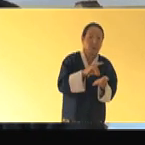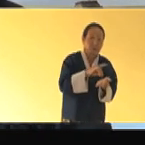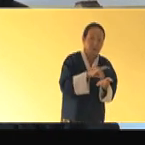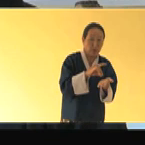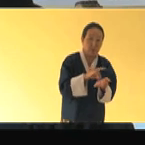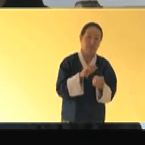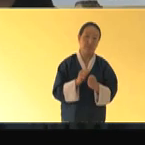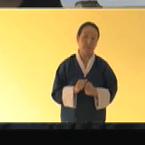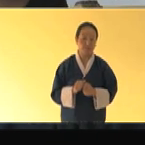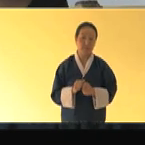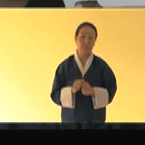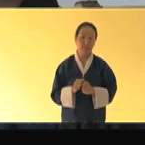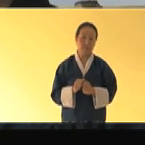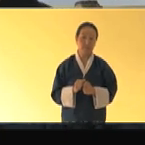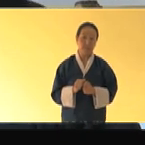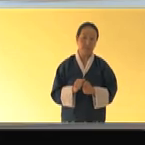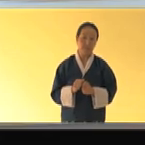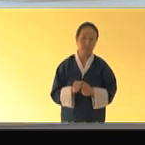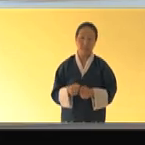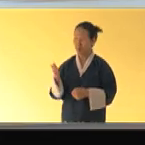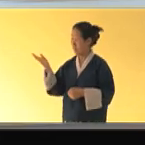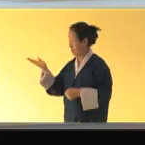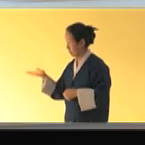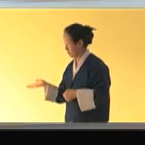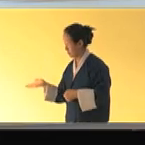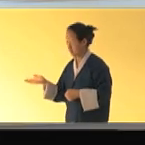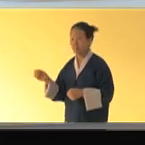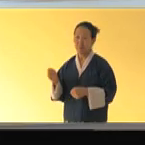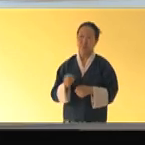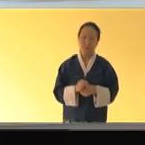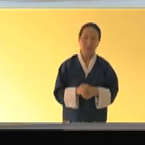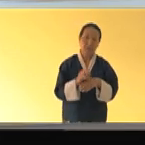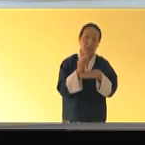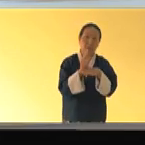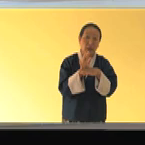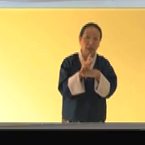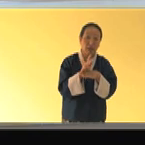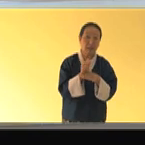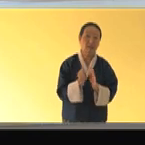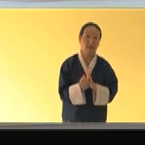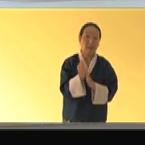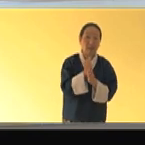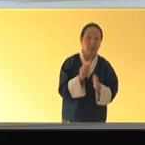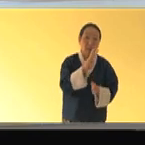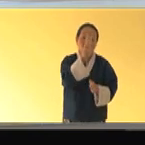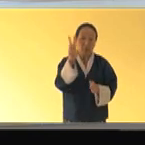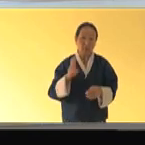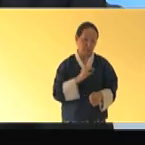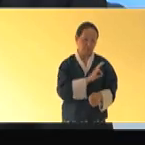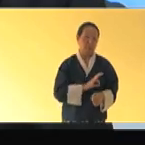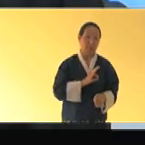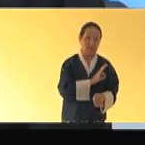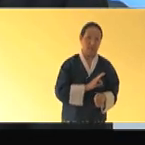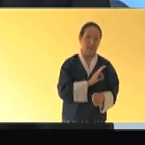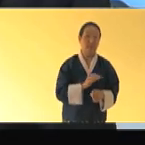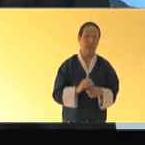overview on the information. Thus here we have the display on the plant in religion. So here we have a